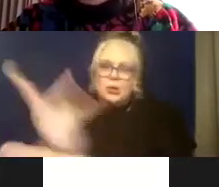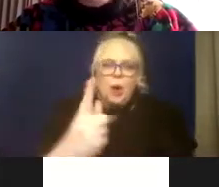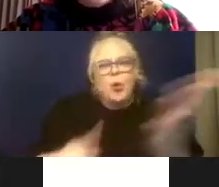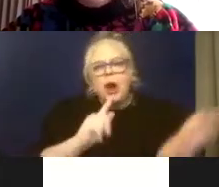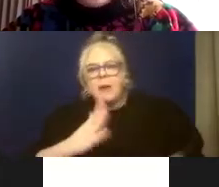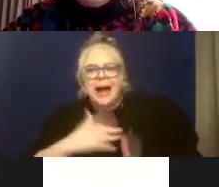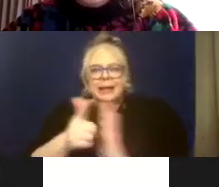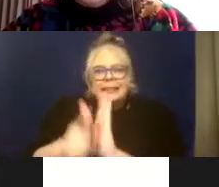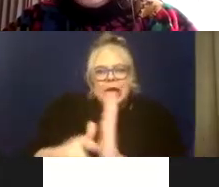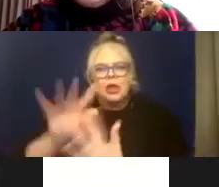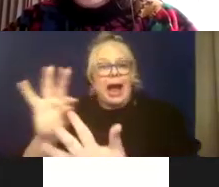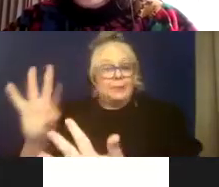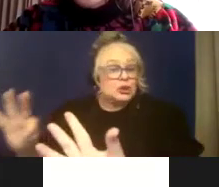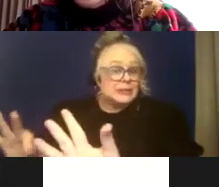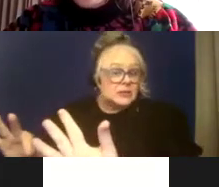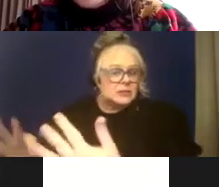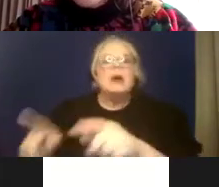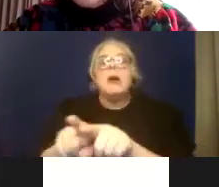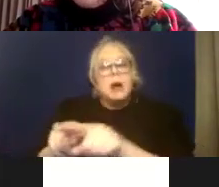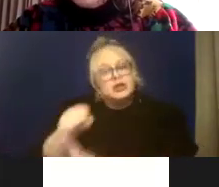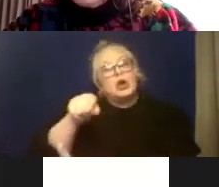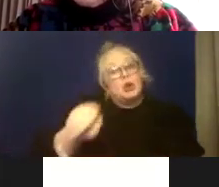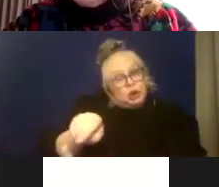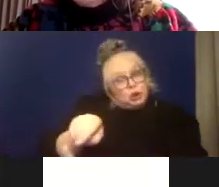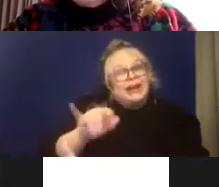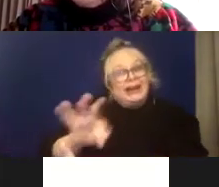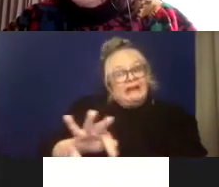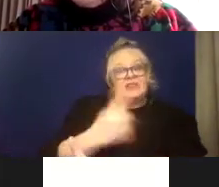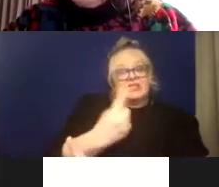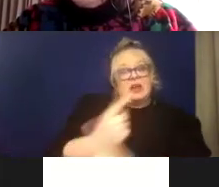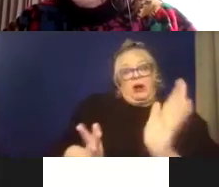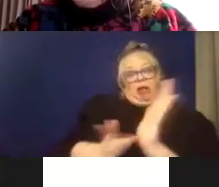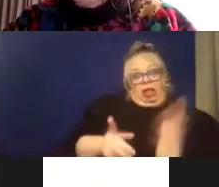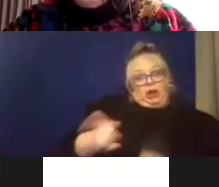You also have those options to report to law enforcement.